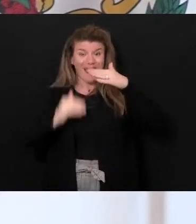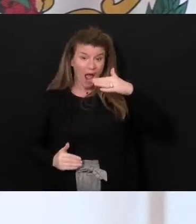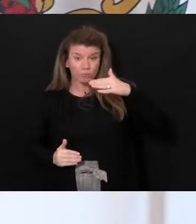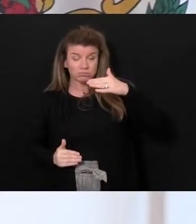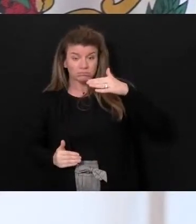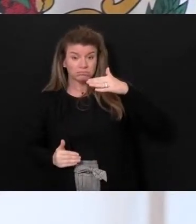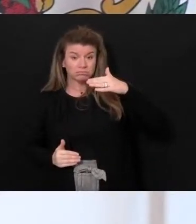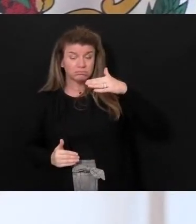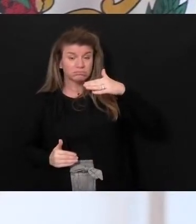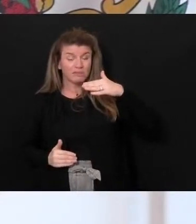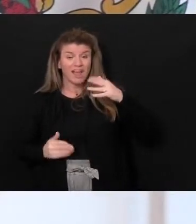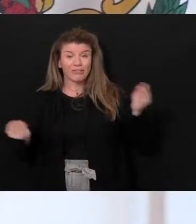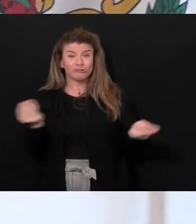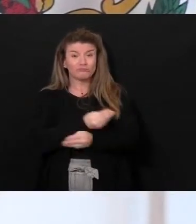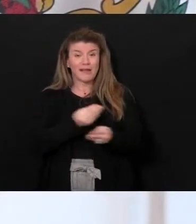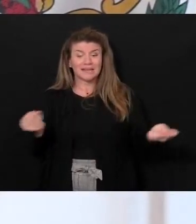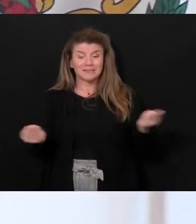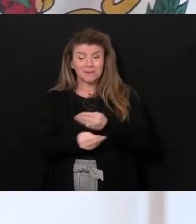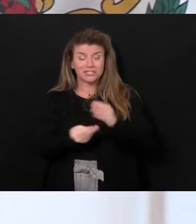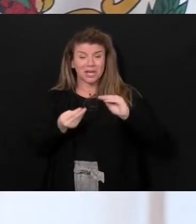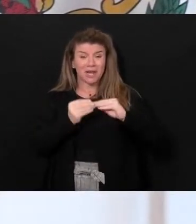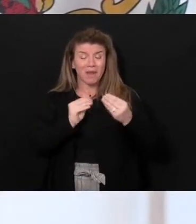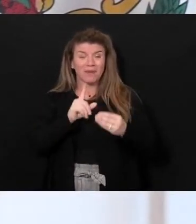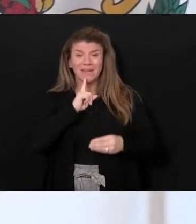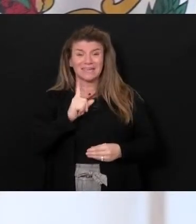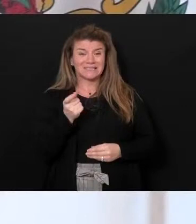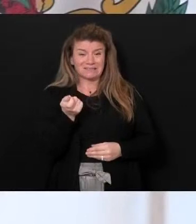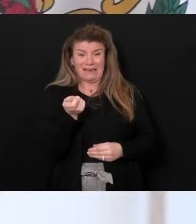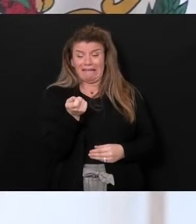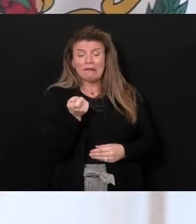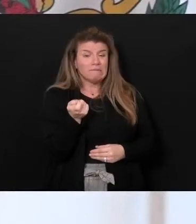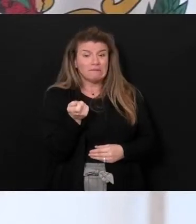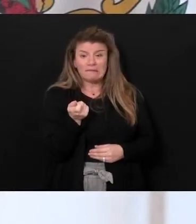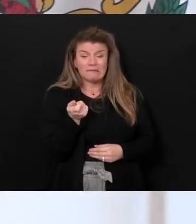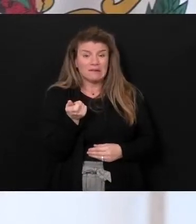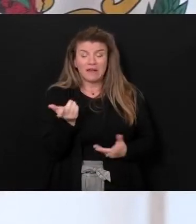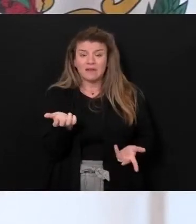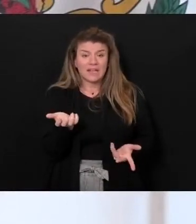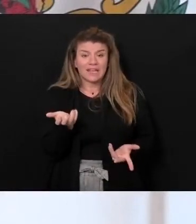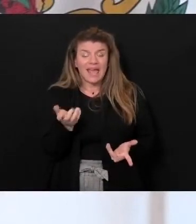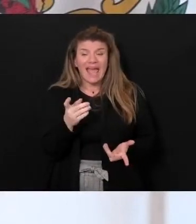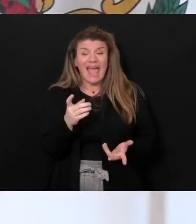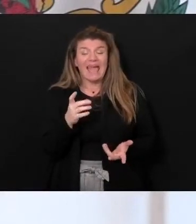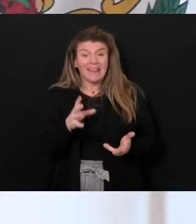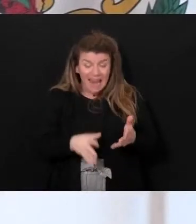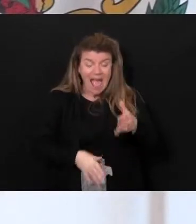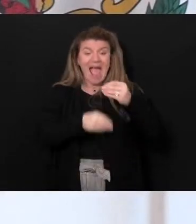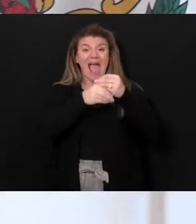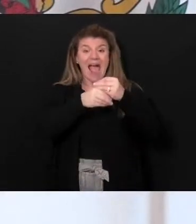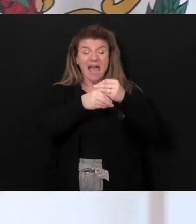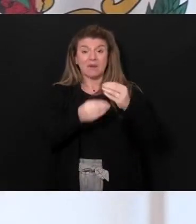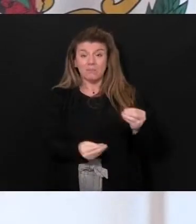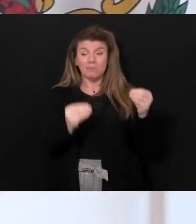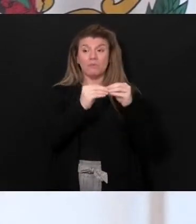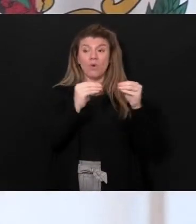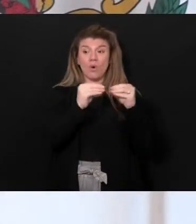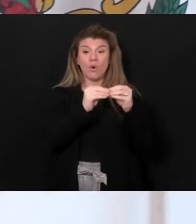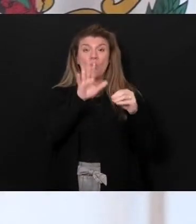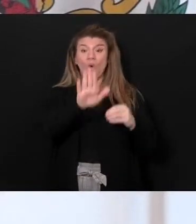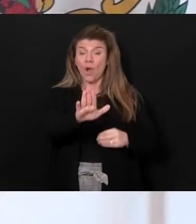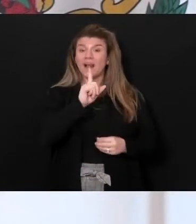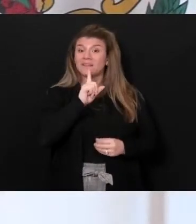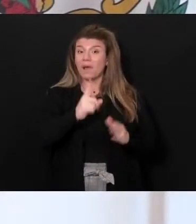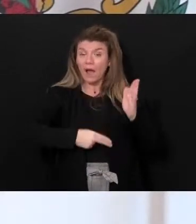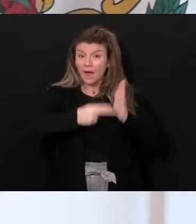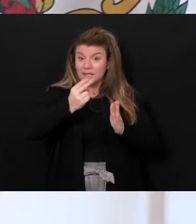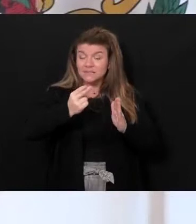the transmission rate is almost nil. Now, and in addition to that, let's be real